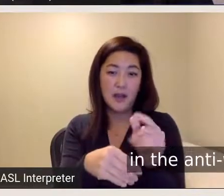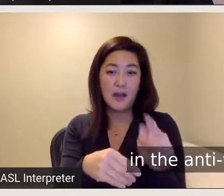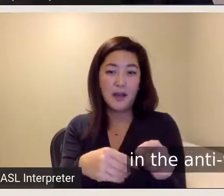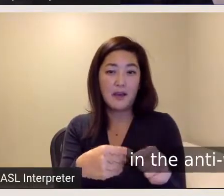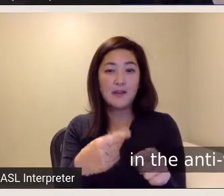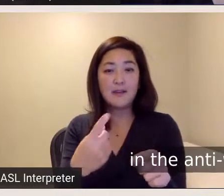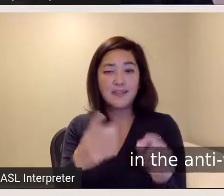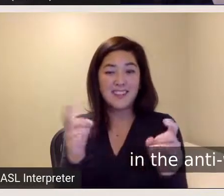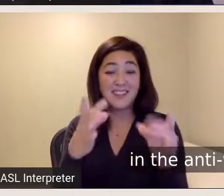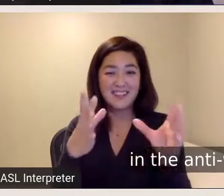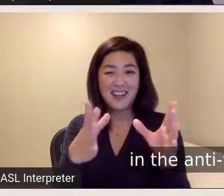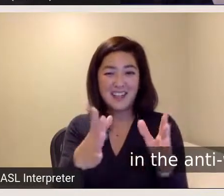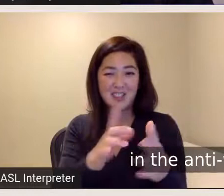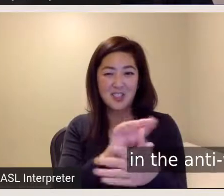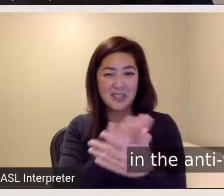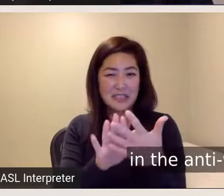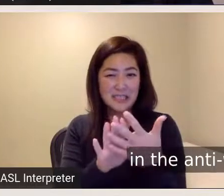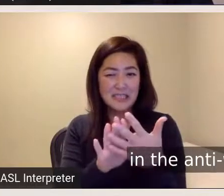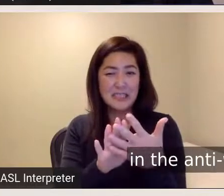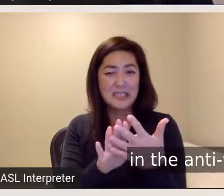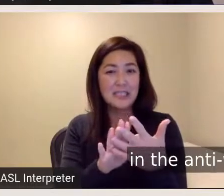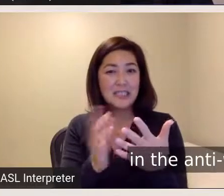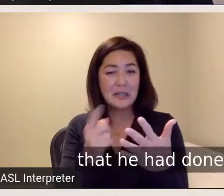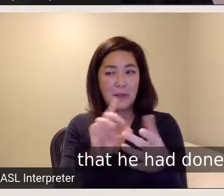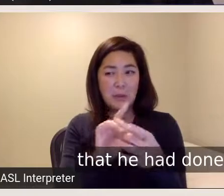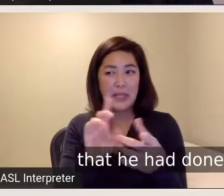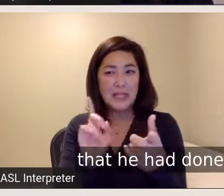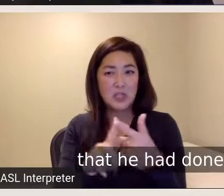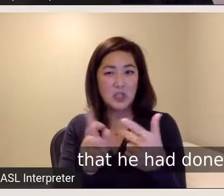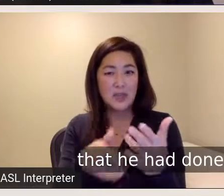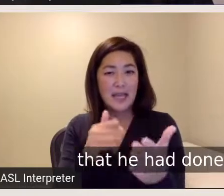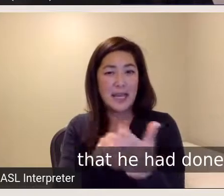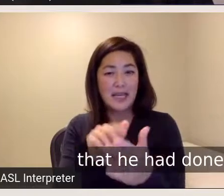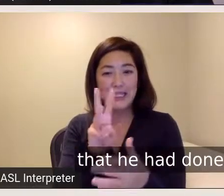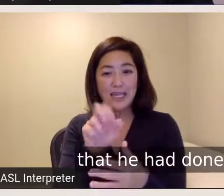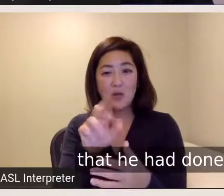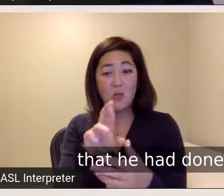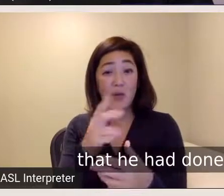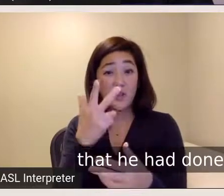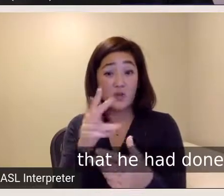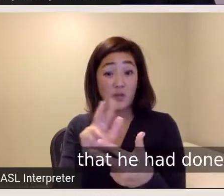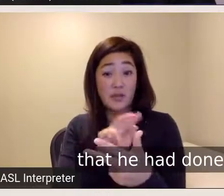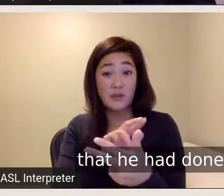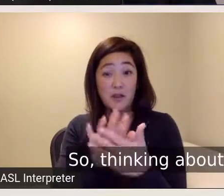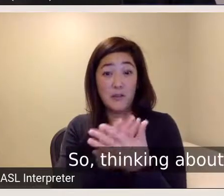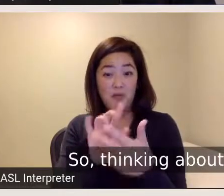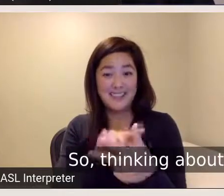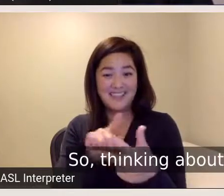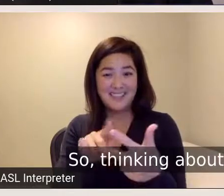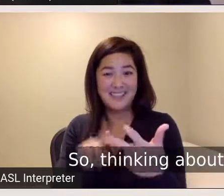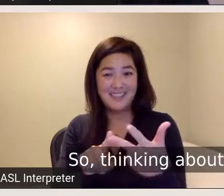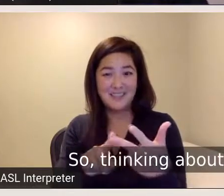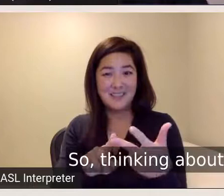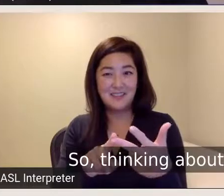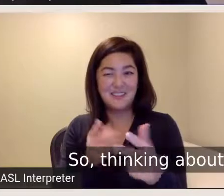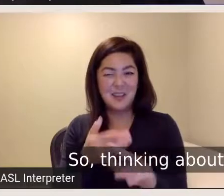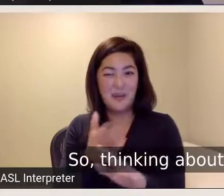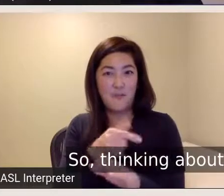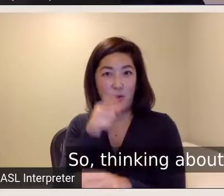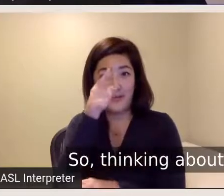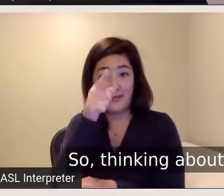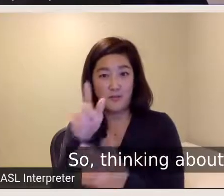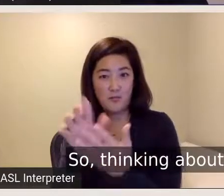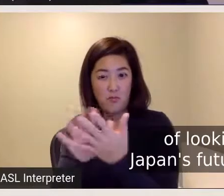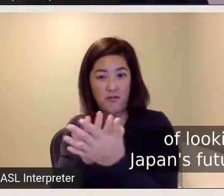role in the anti-war film trilogy that he had done just previous to this. So, thinking about that